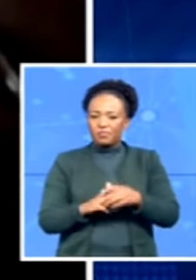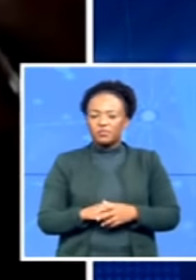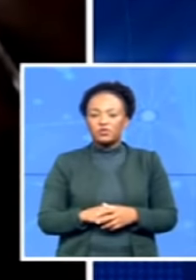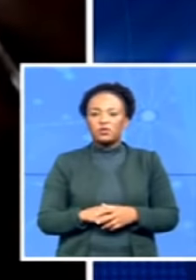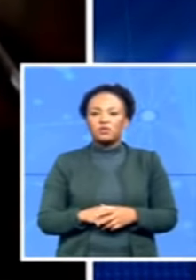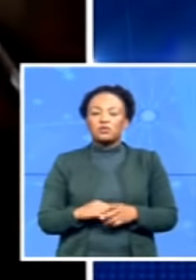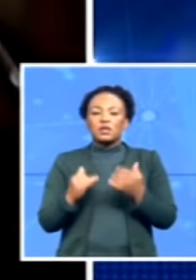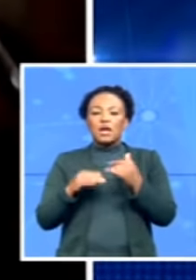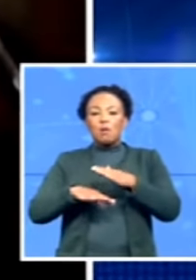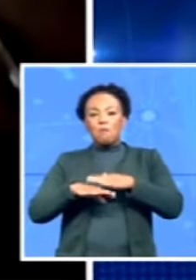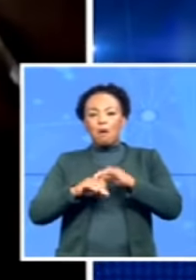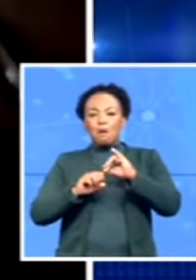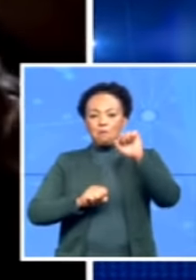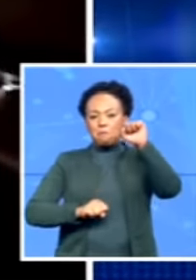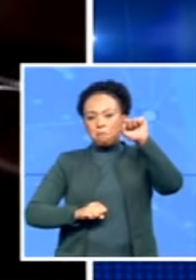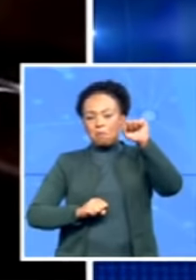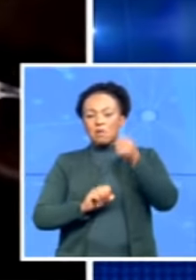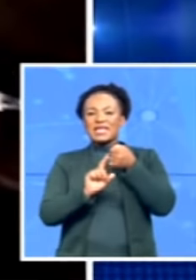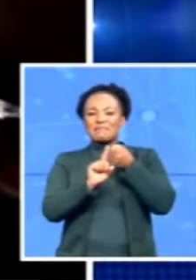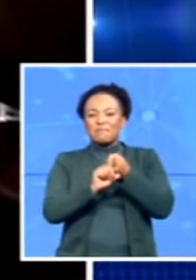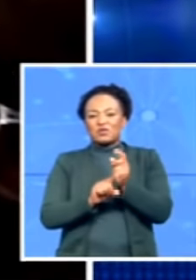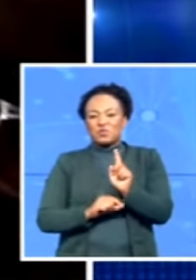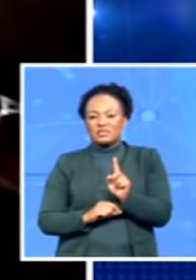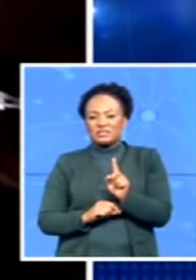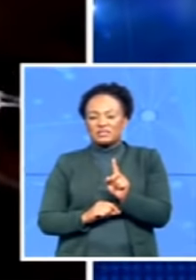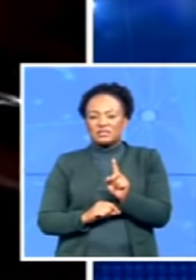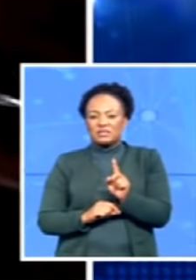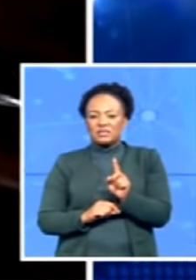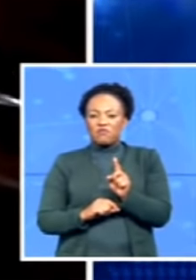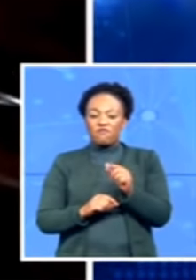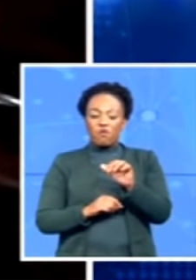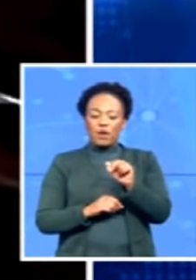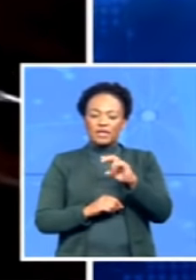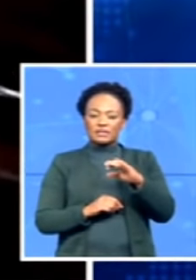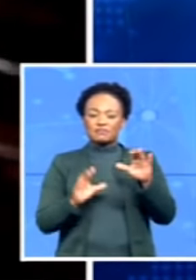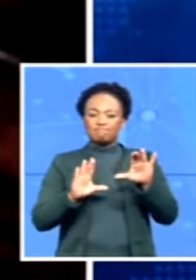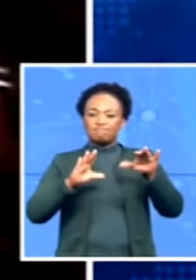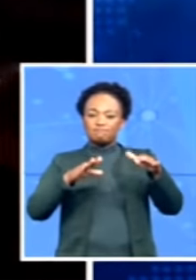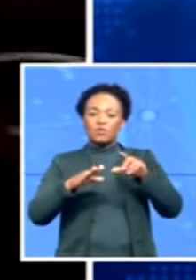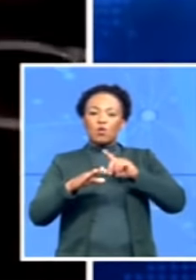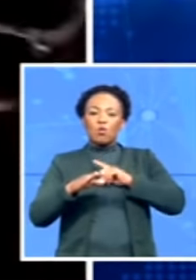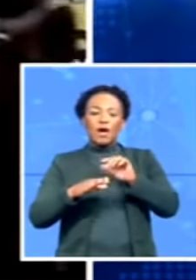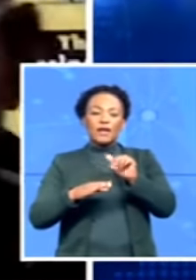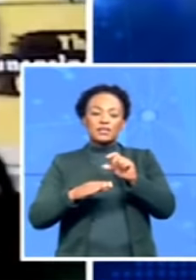will this actually have on the movement, seeing that the ANC will be going to conferences this year? Thank you.